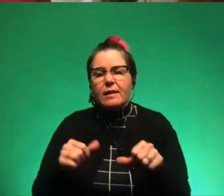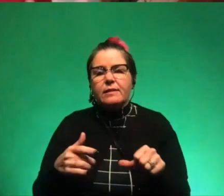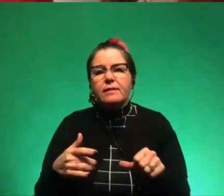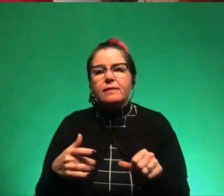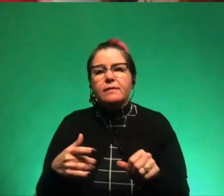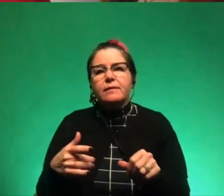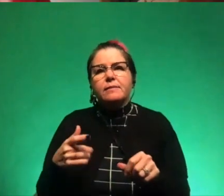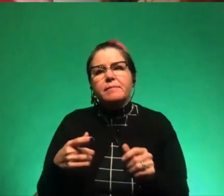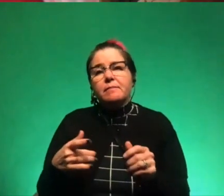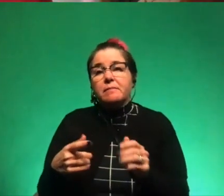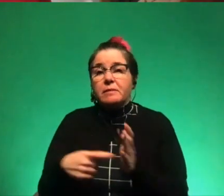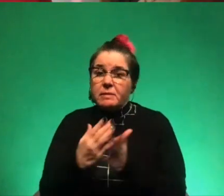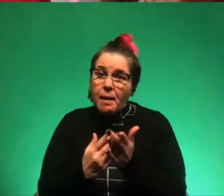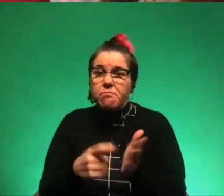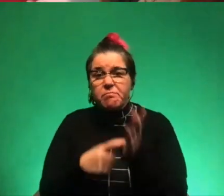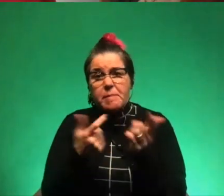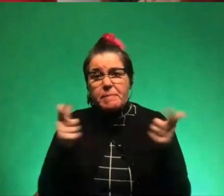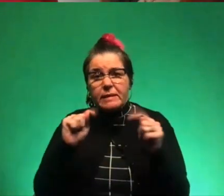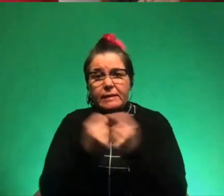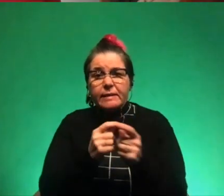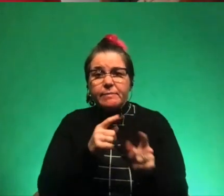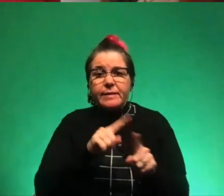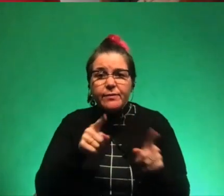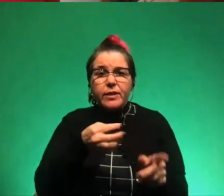much bigger team with different kinds of expertise.